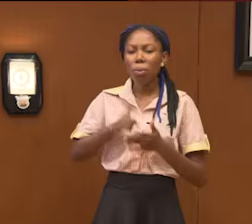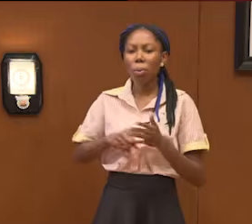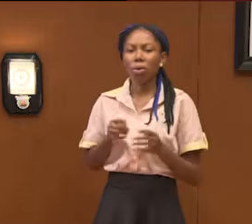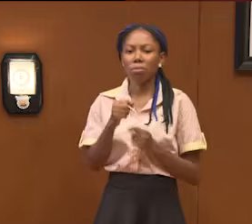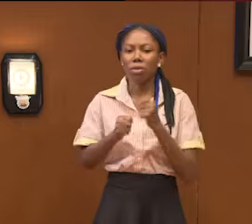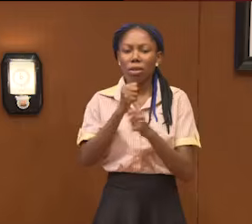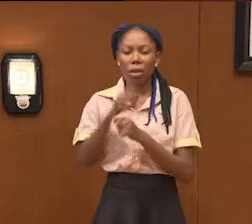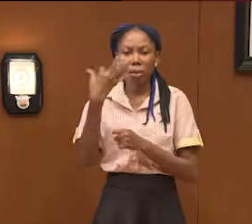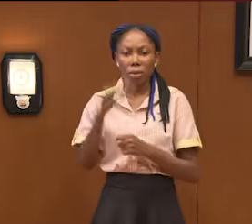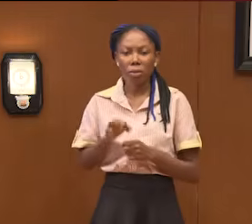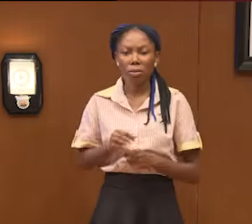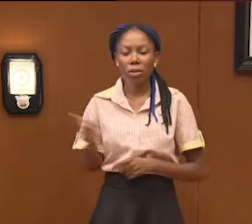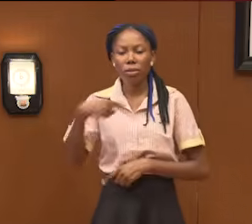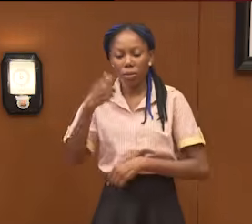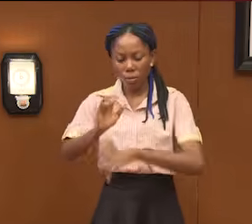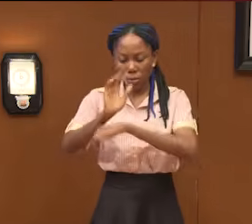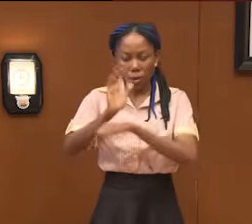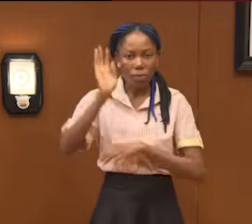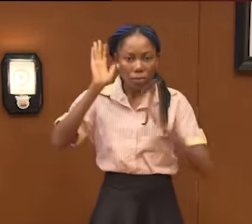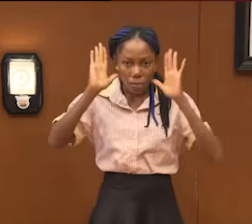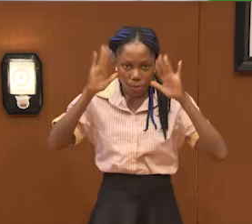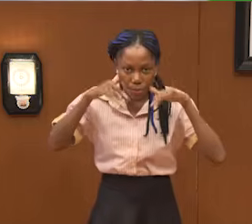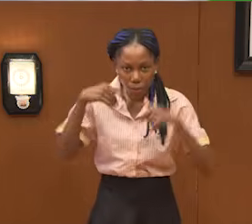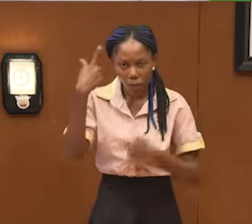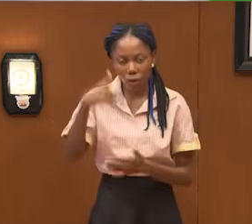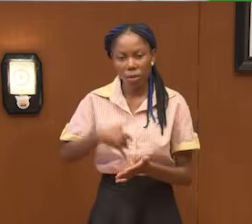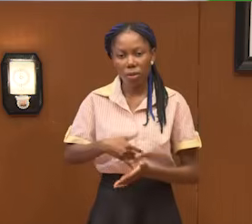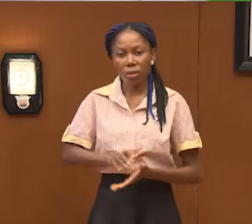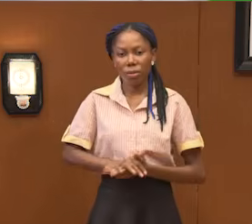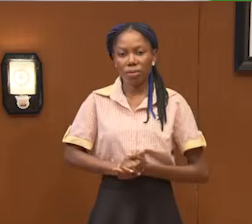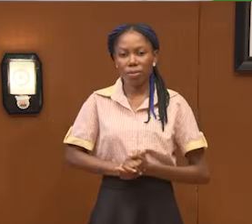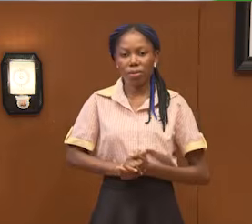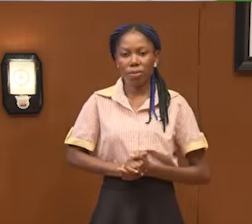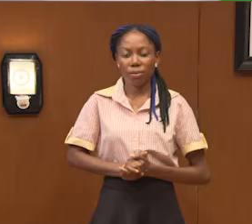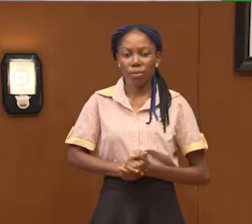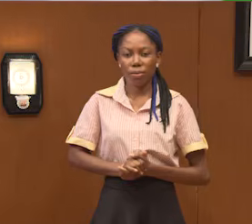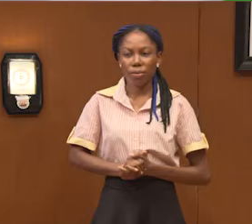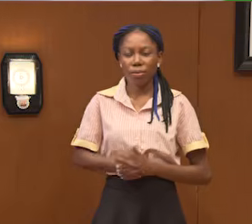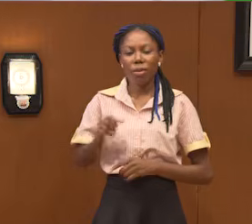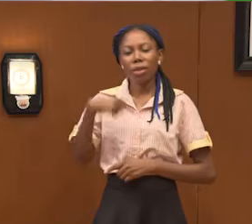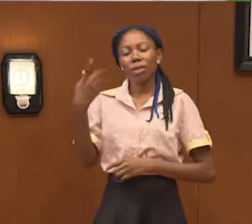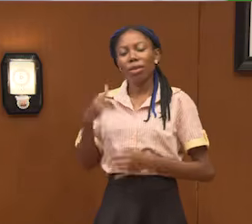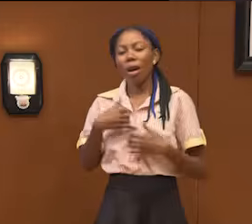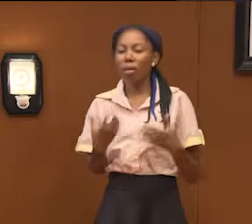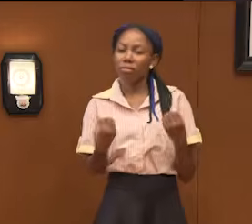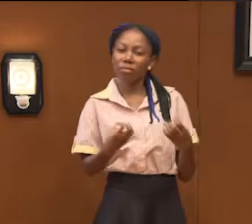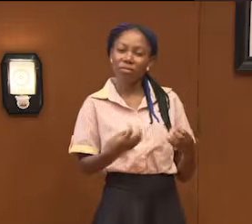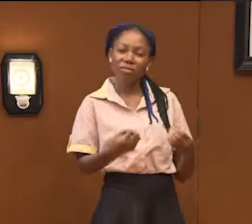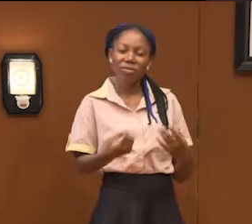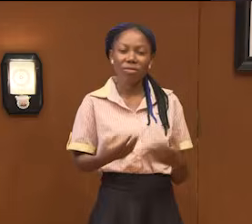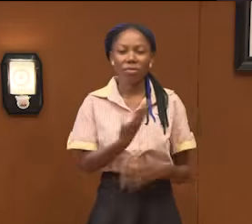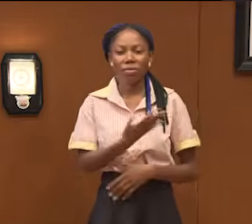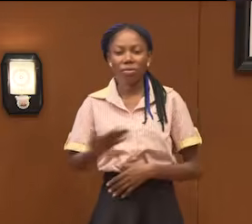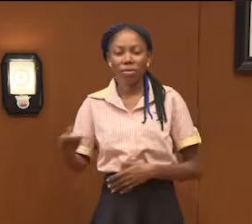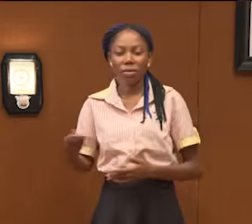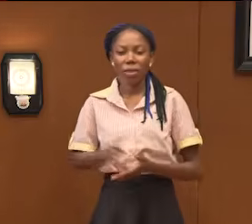conduct? Islamic marriage. So what happened? So there's a lot of things about I